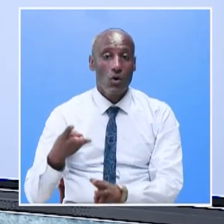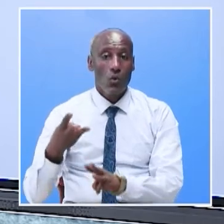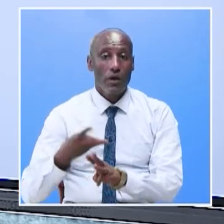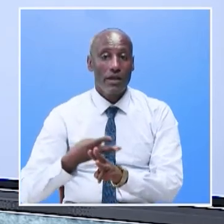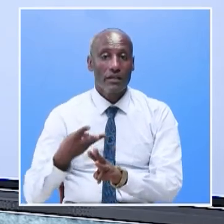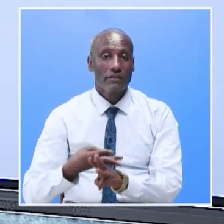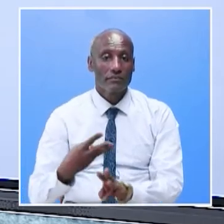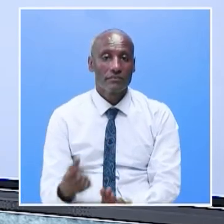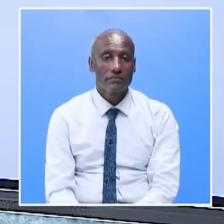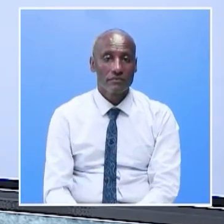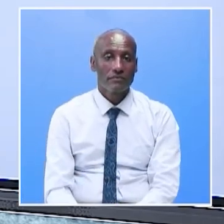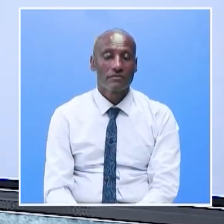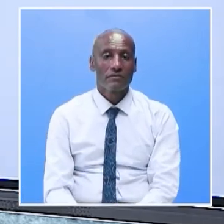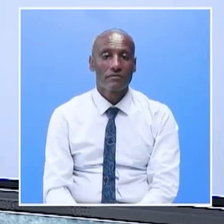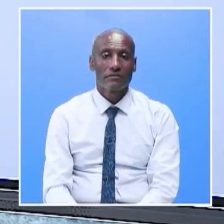and also here